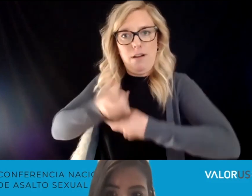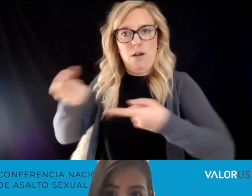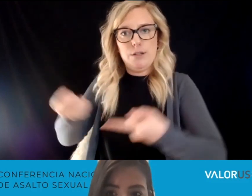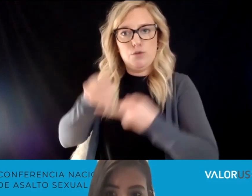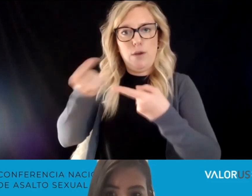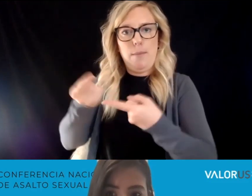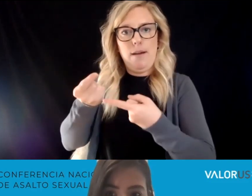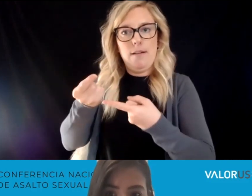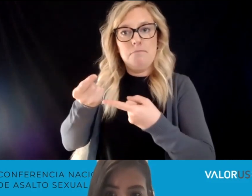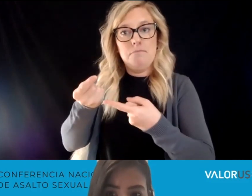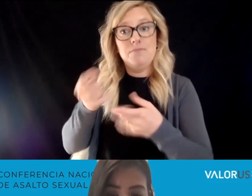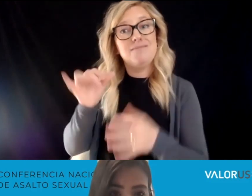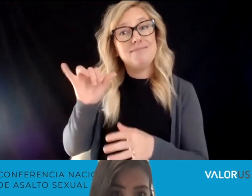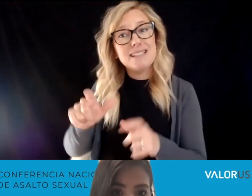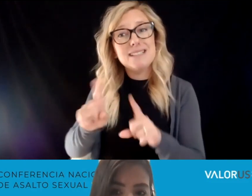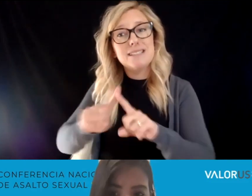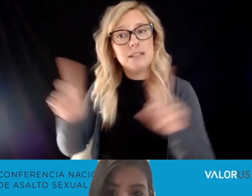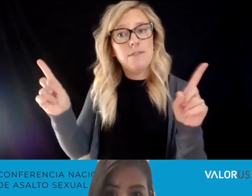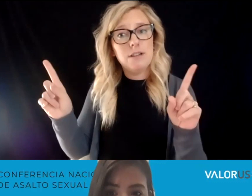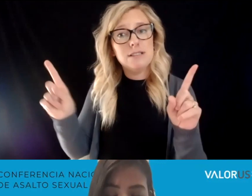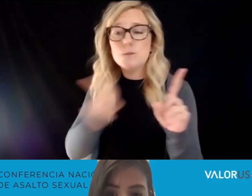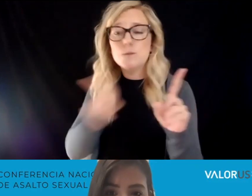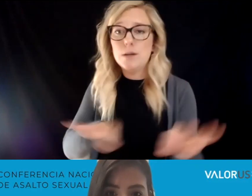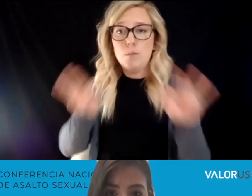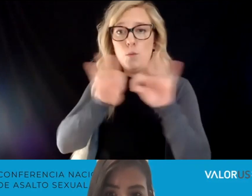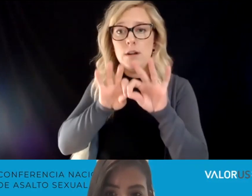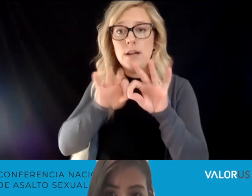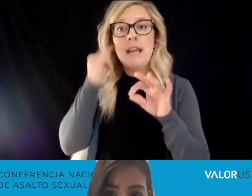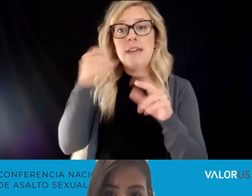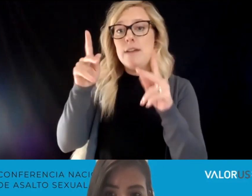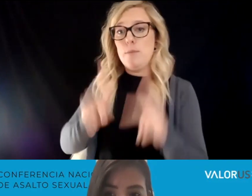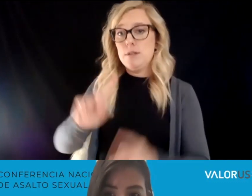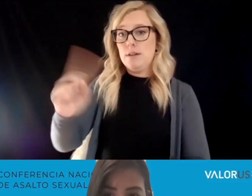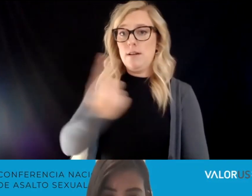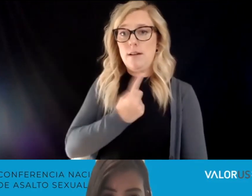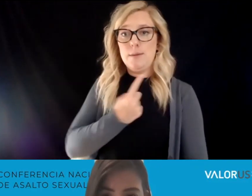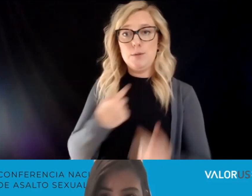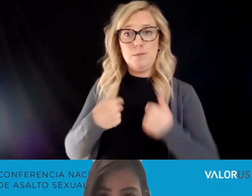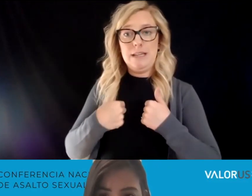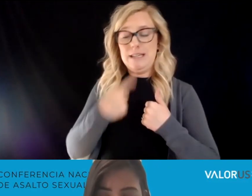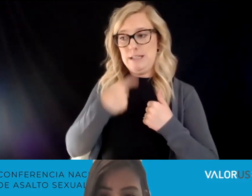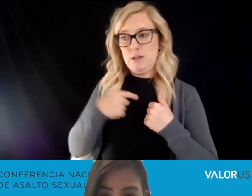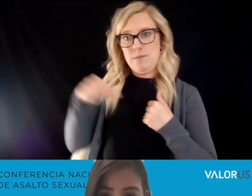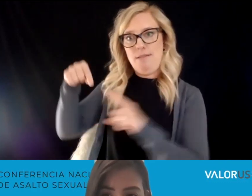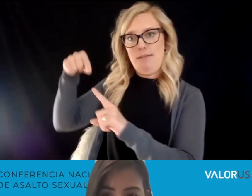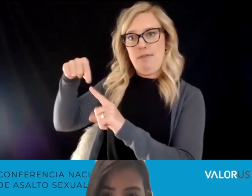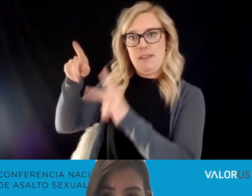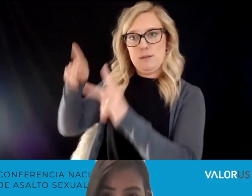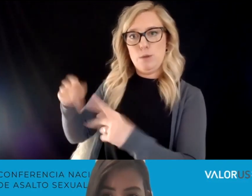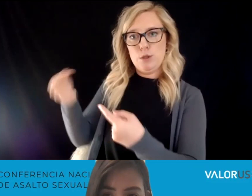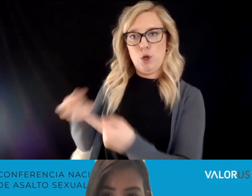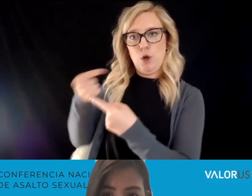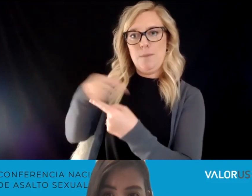So, that's a very big difference. It's very important. If somebody turns to me and says, listen, this person hurt me, and he's a religious leader,